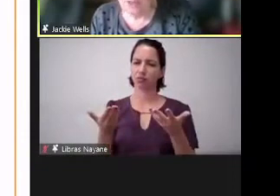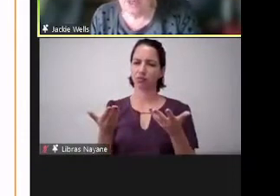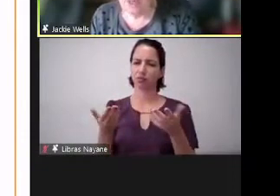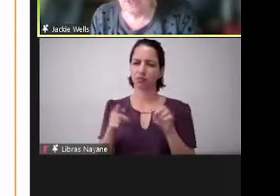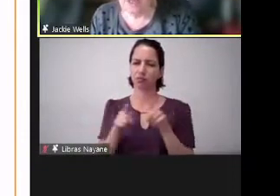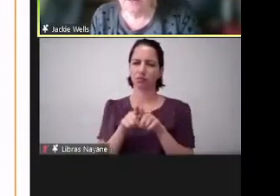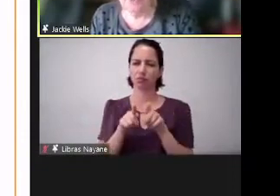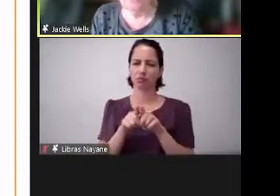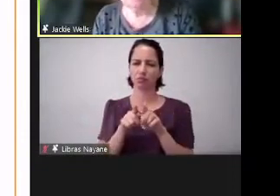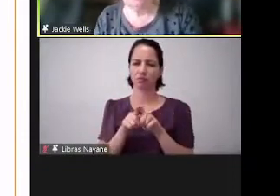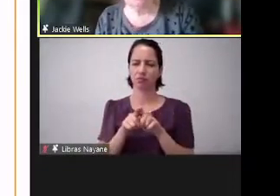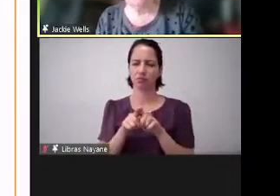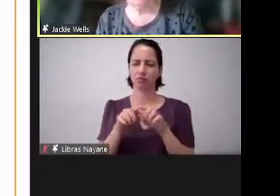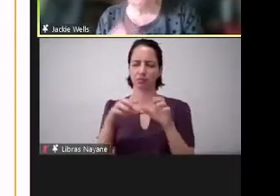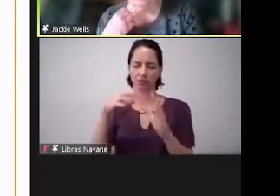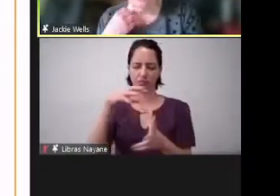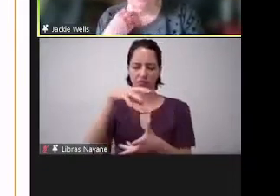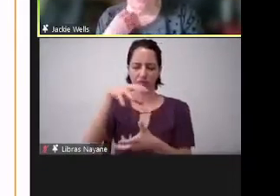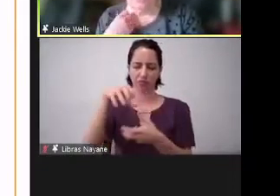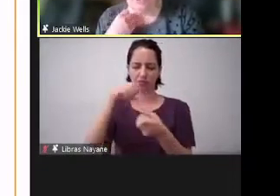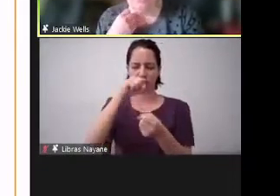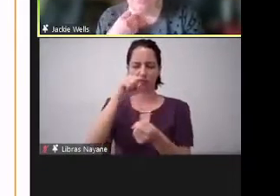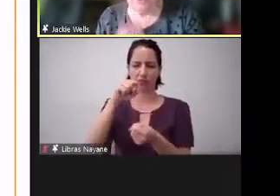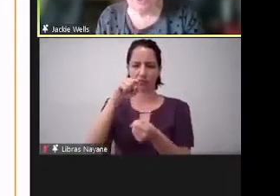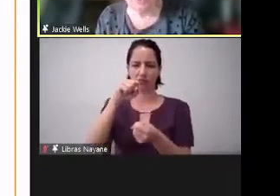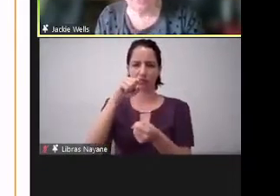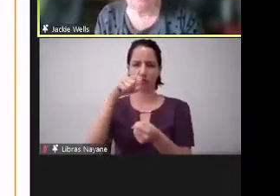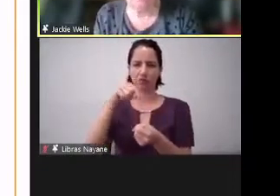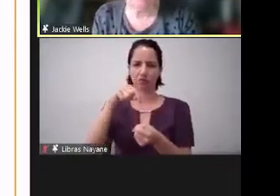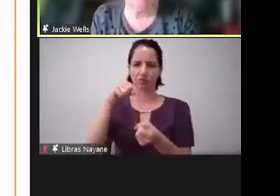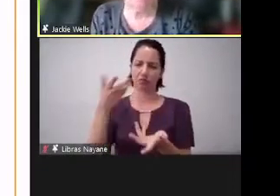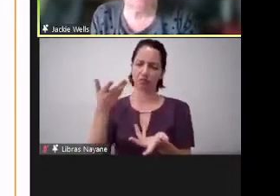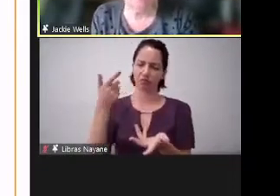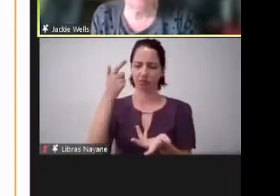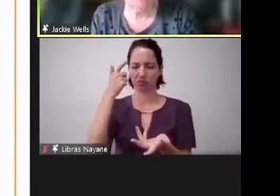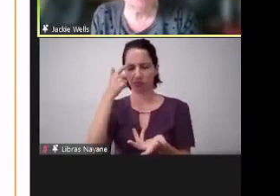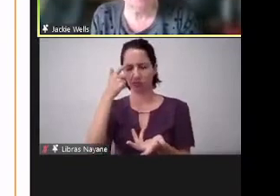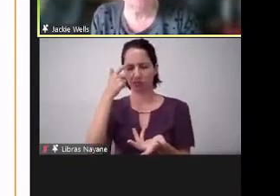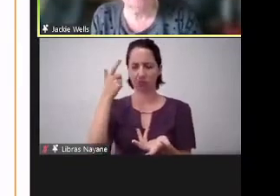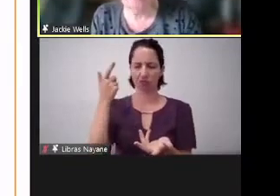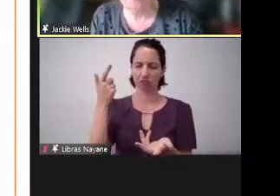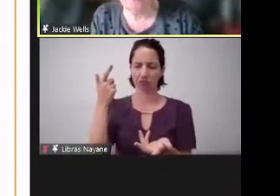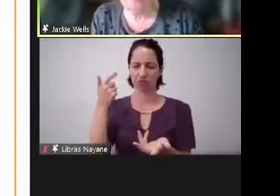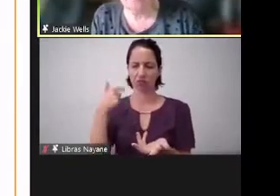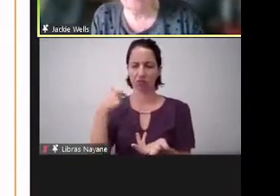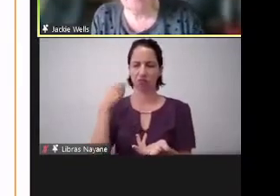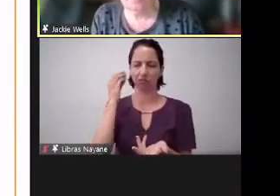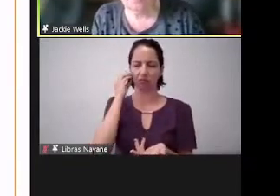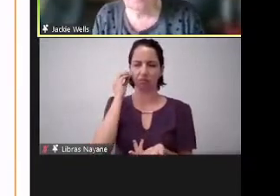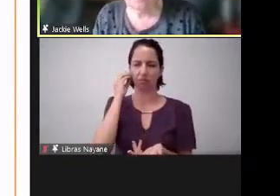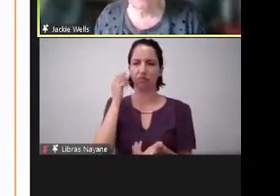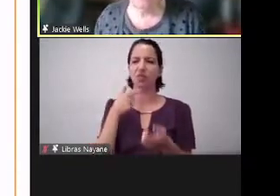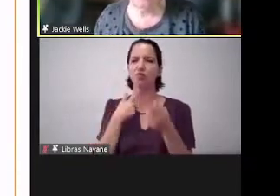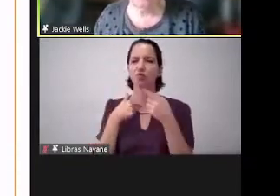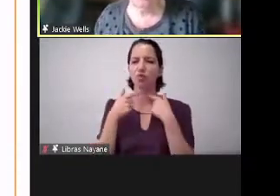sustainable, given the temptation of future governments to tax benefits in payments.